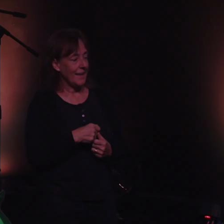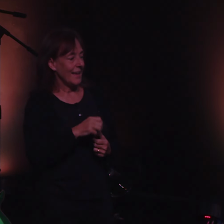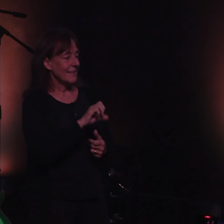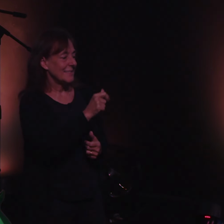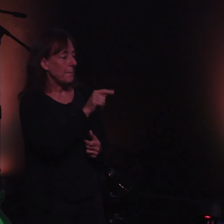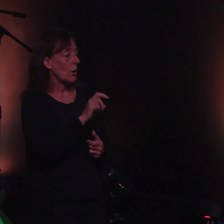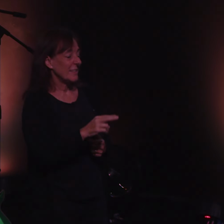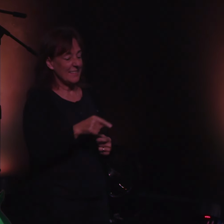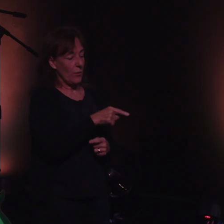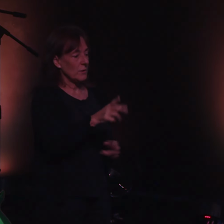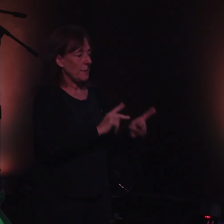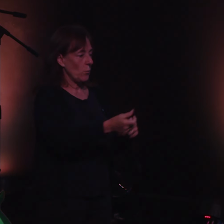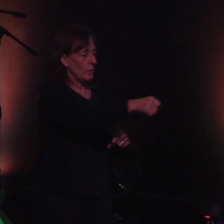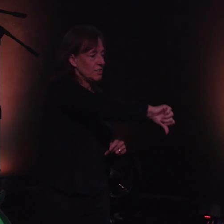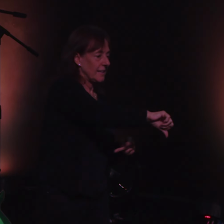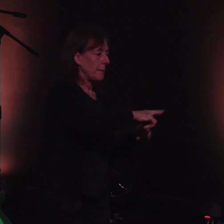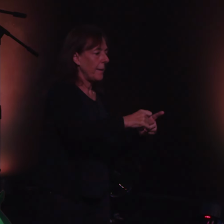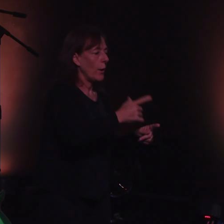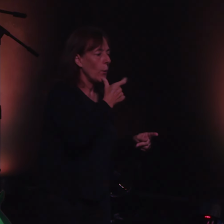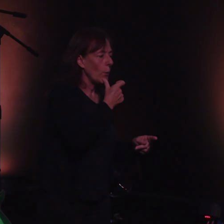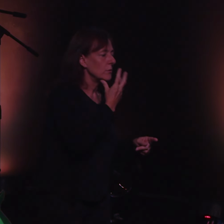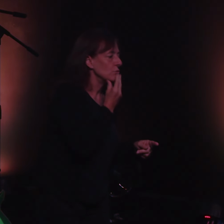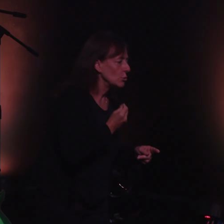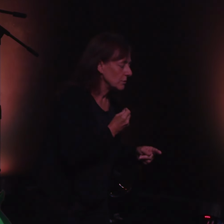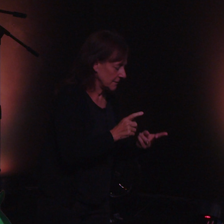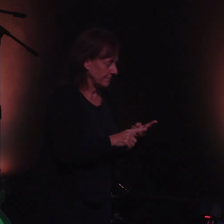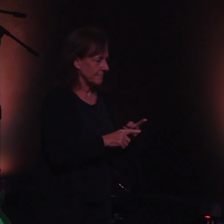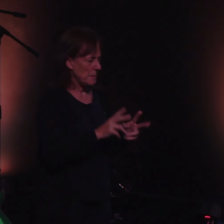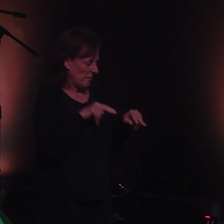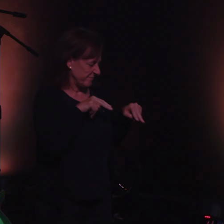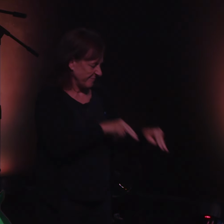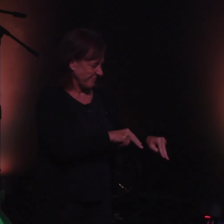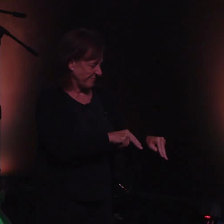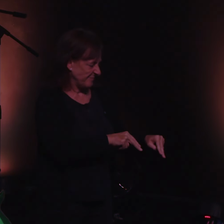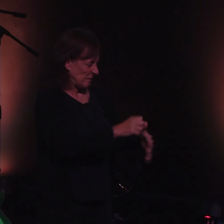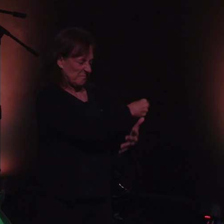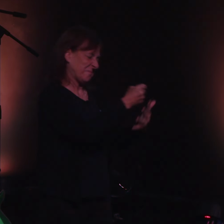Samaritans were rejected by the Jews. Samaritans were looked down on.